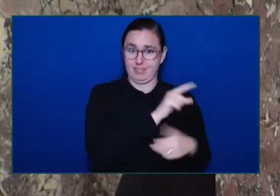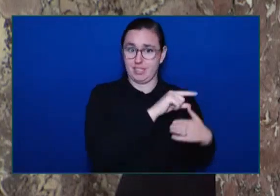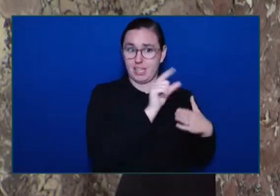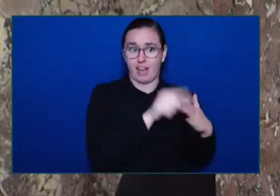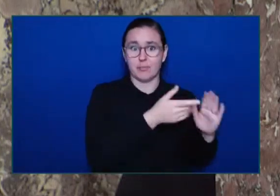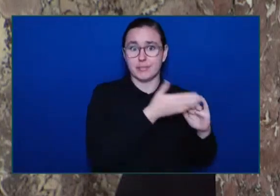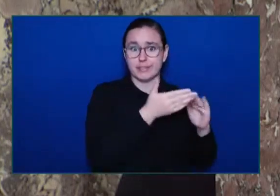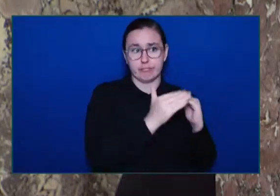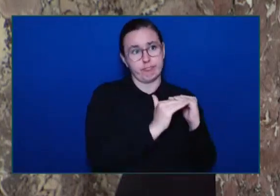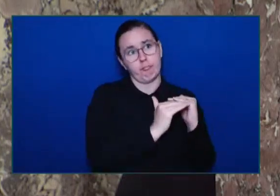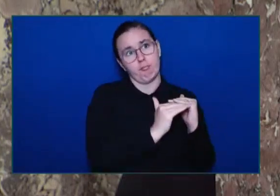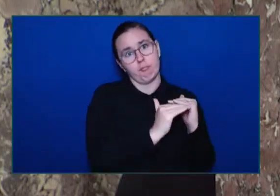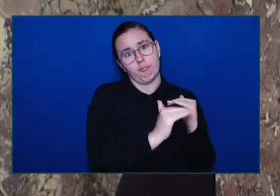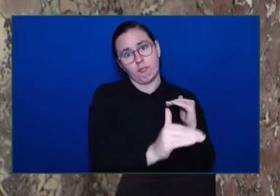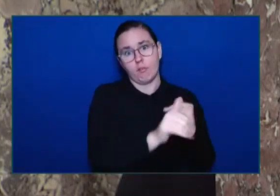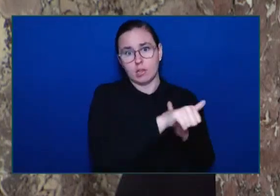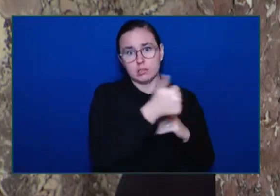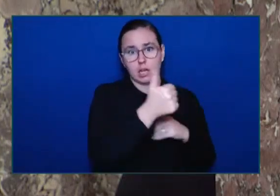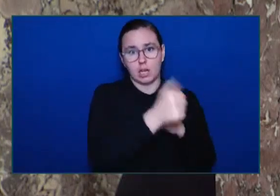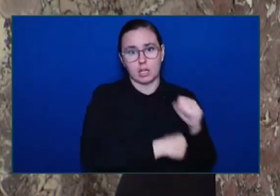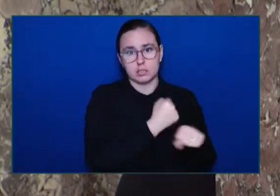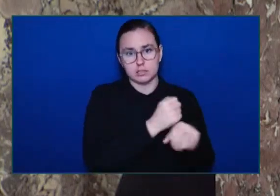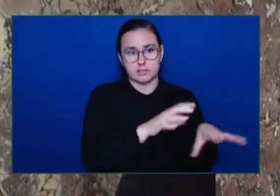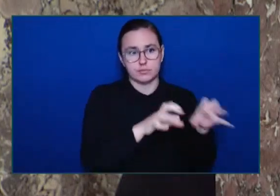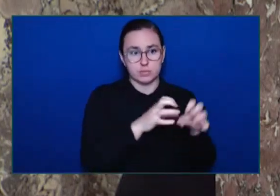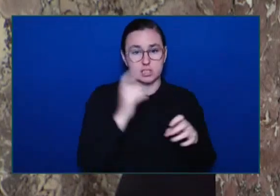Speaker. Members,